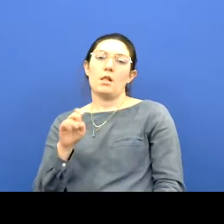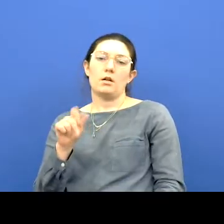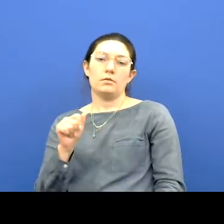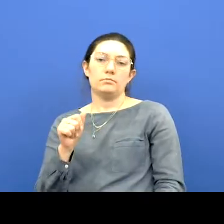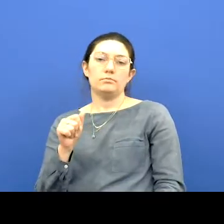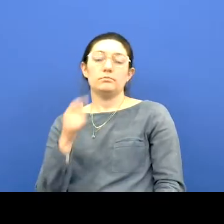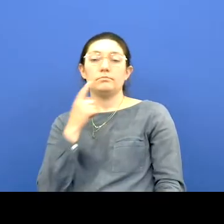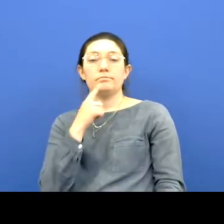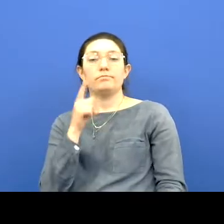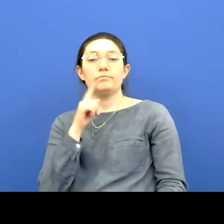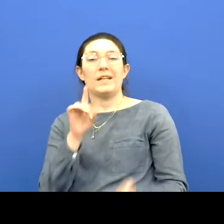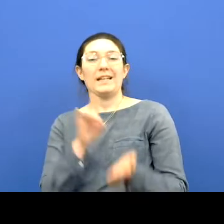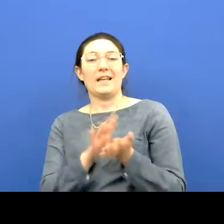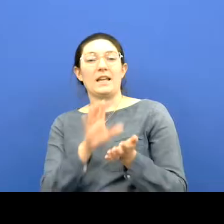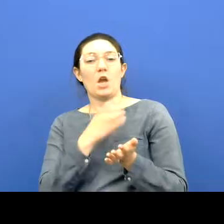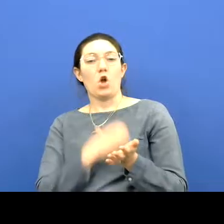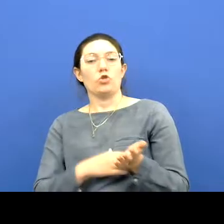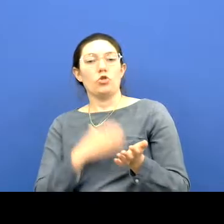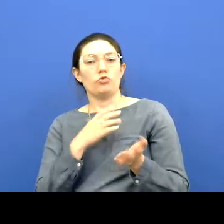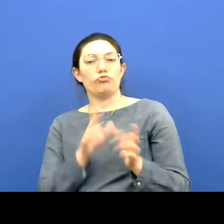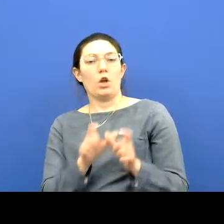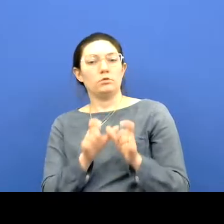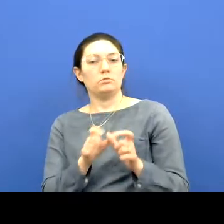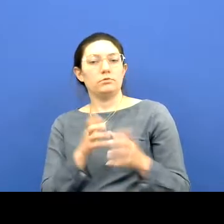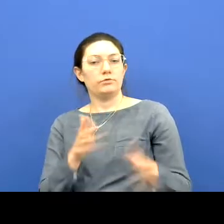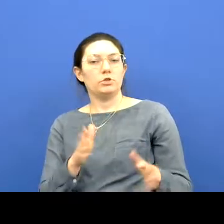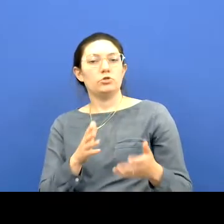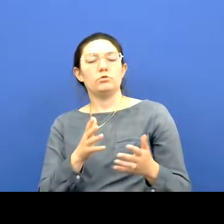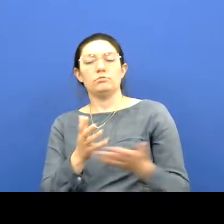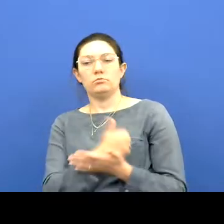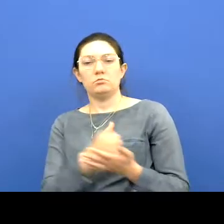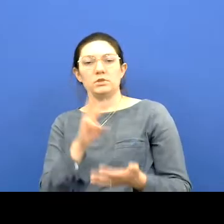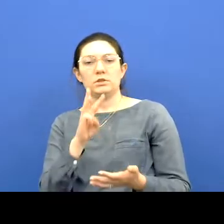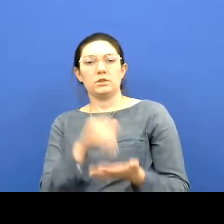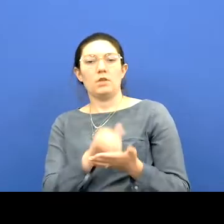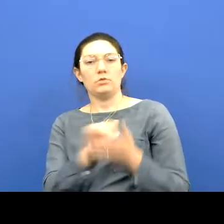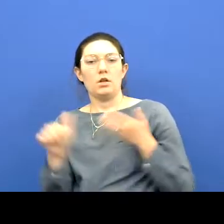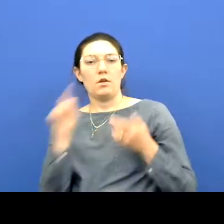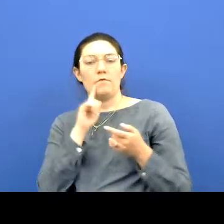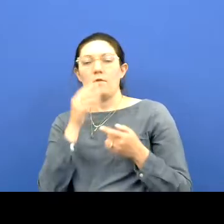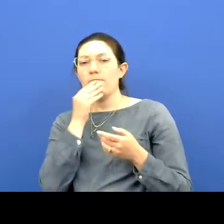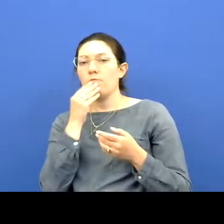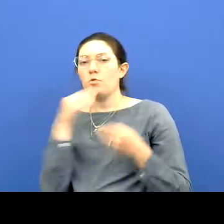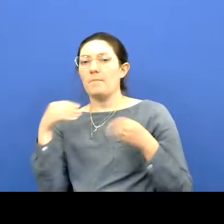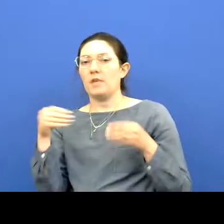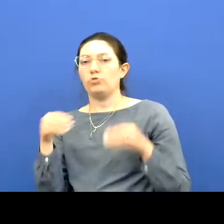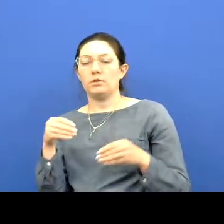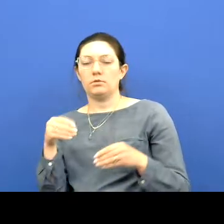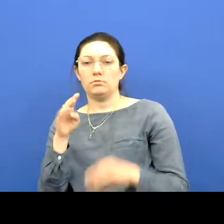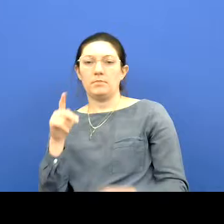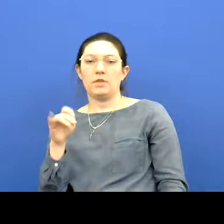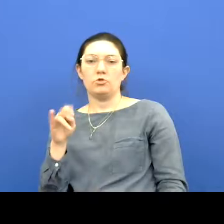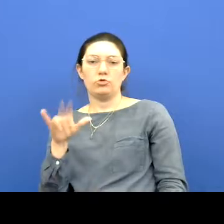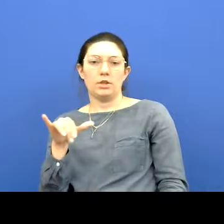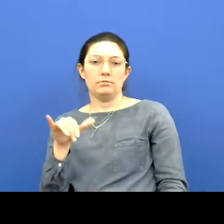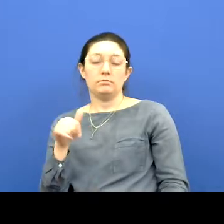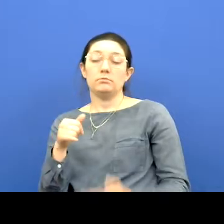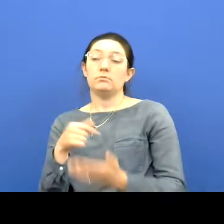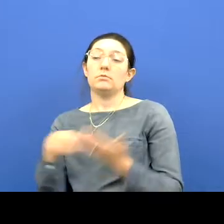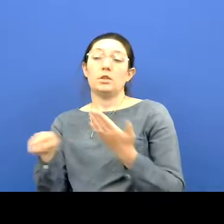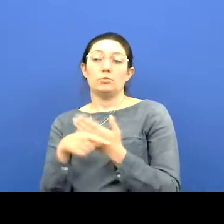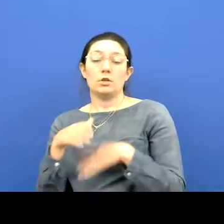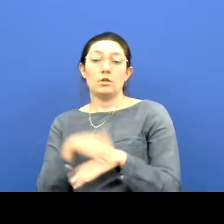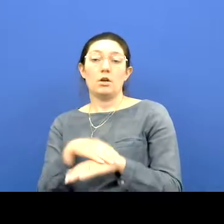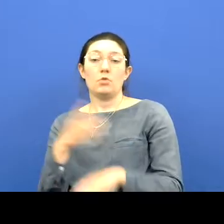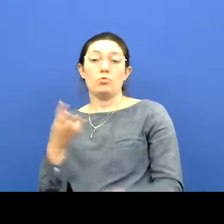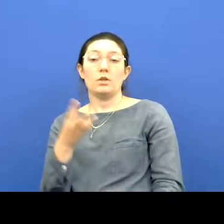Kicking Hunger Run, generated more than $6,000 for the food pantry. Coming up next week on Wednesday,